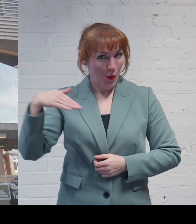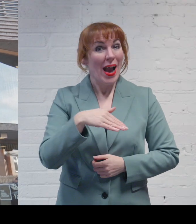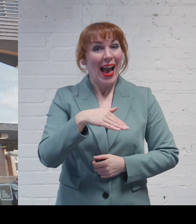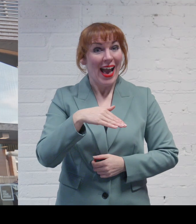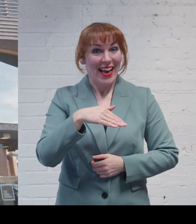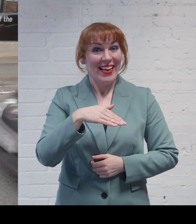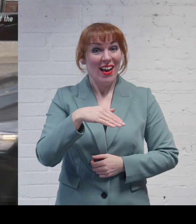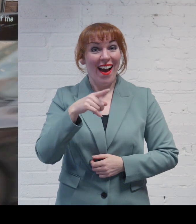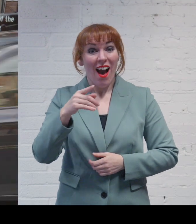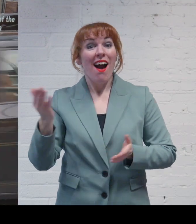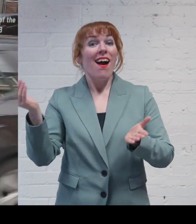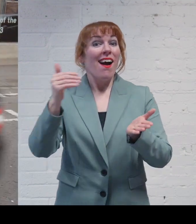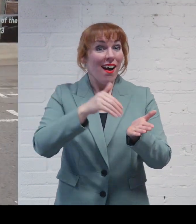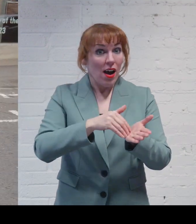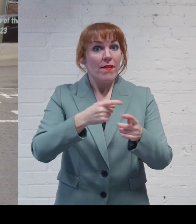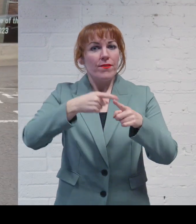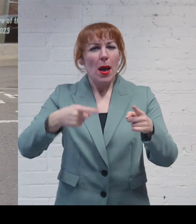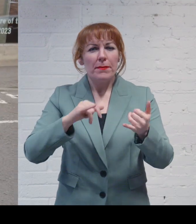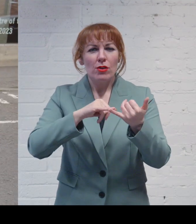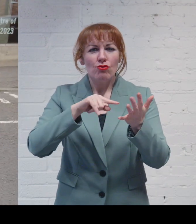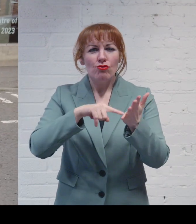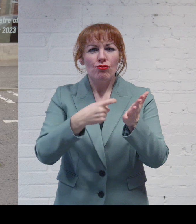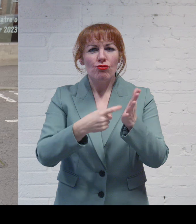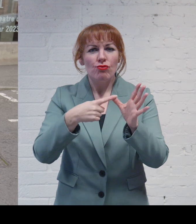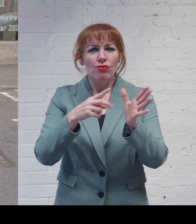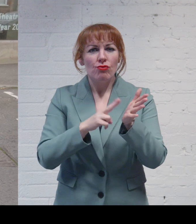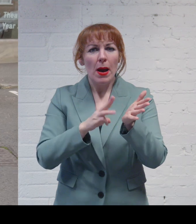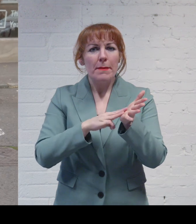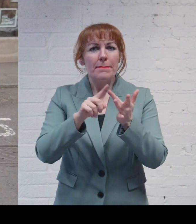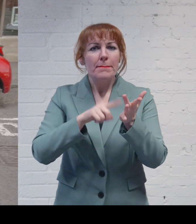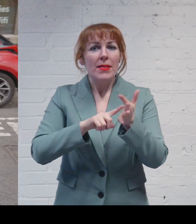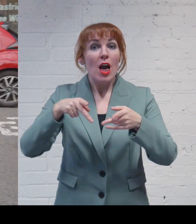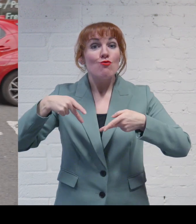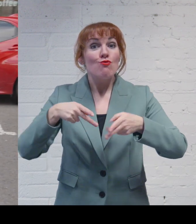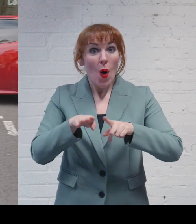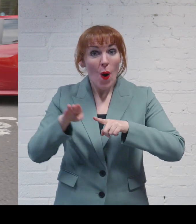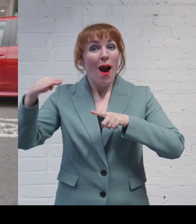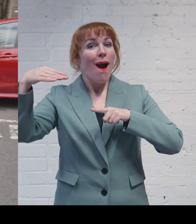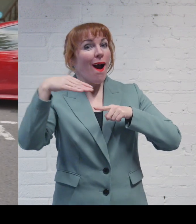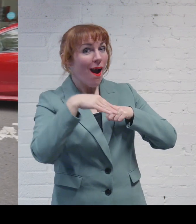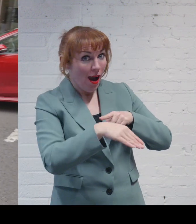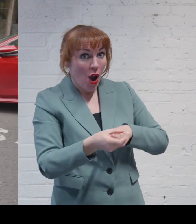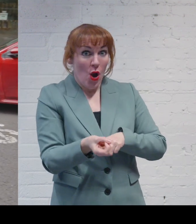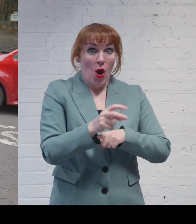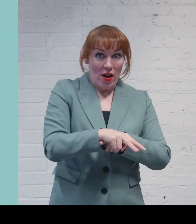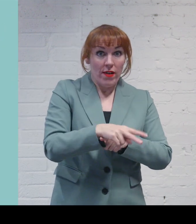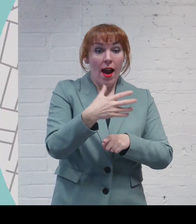Road. There is a drop-off point with two disabled parking bays located at the front entrance to the